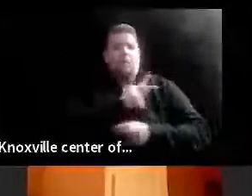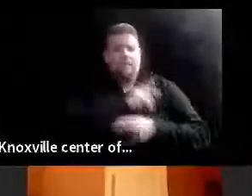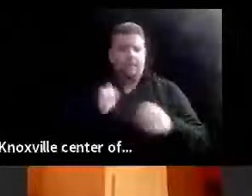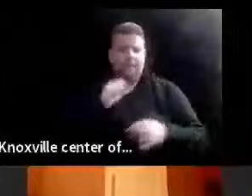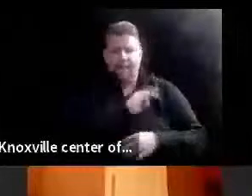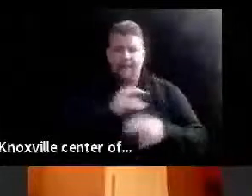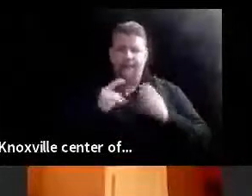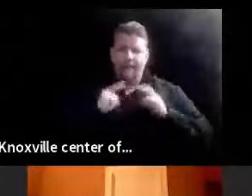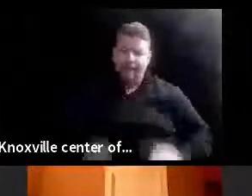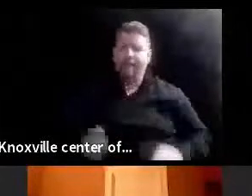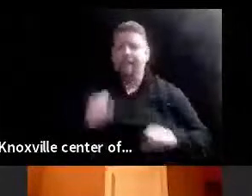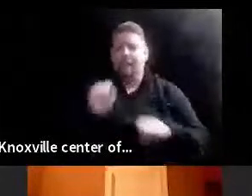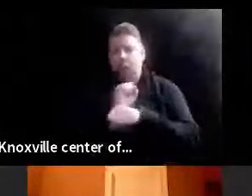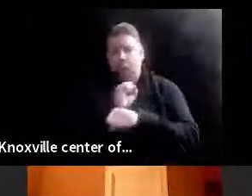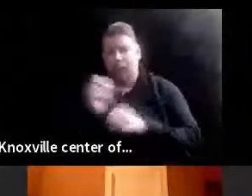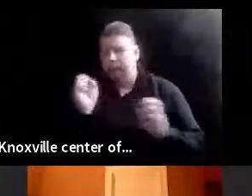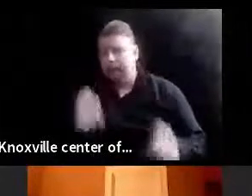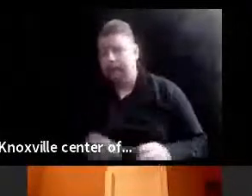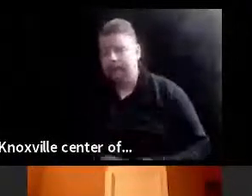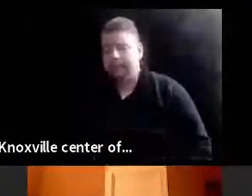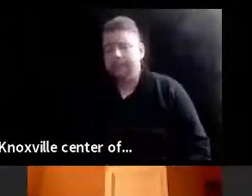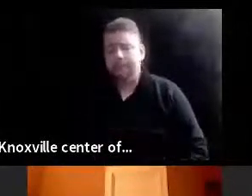working.